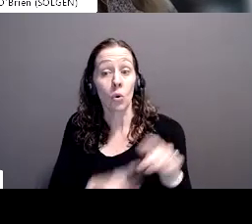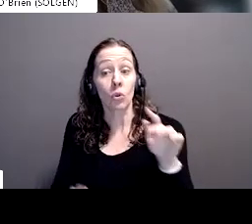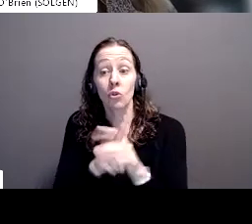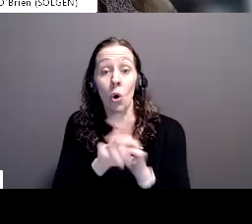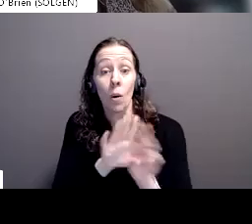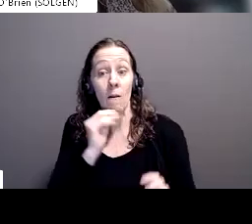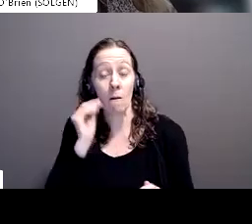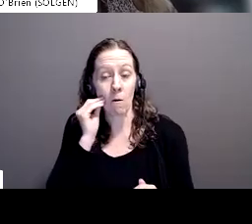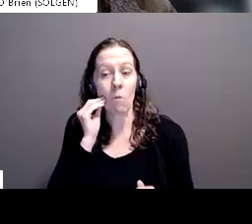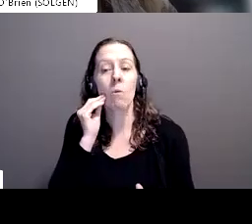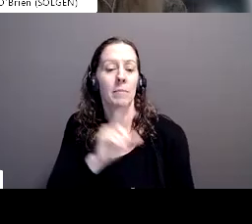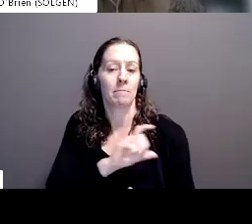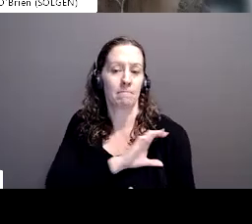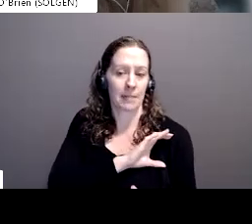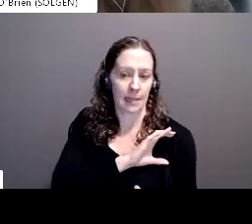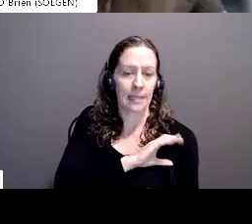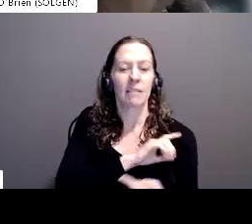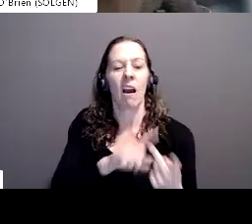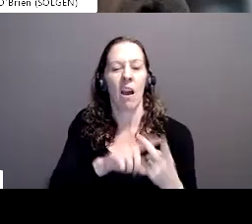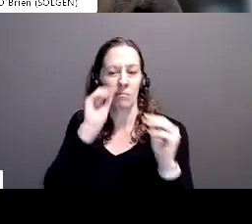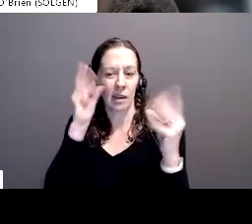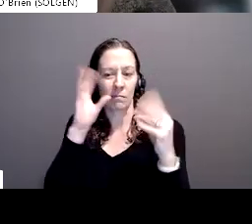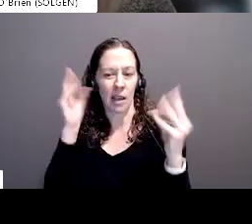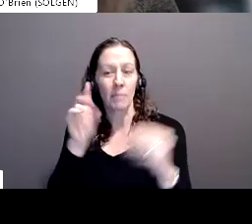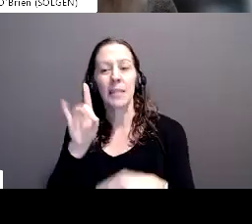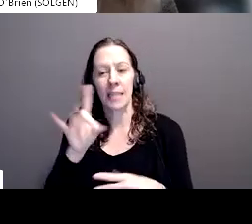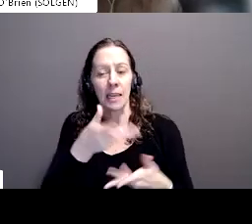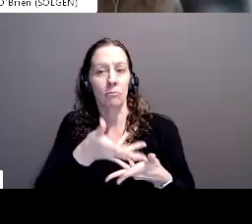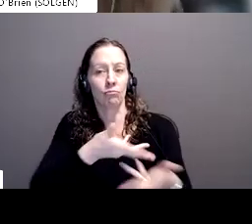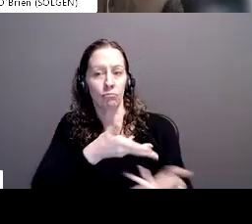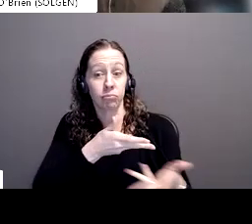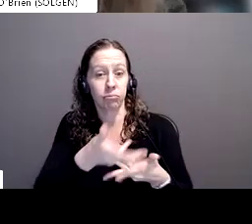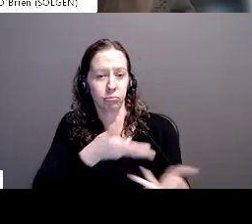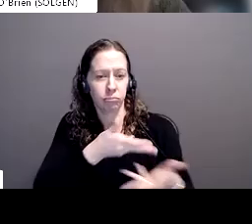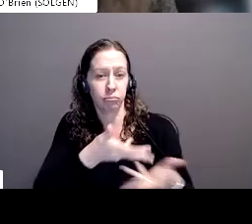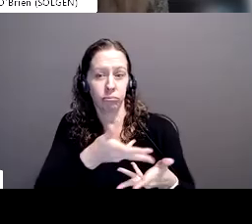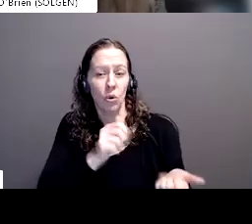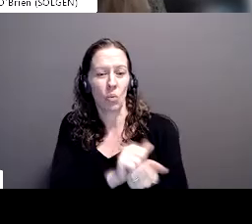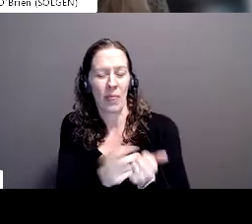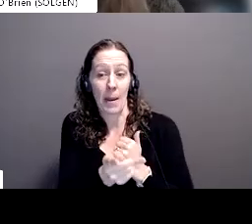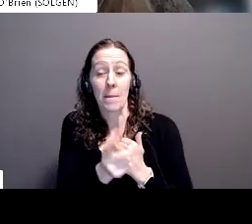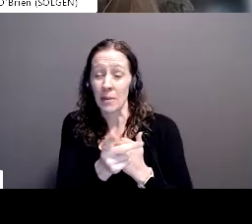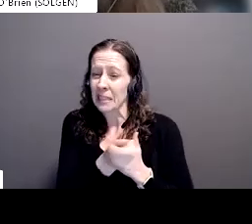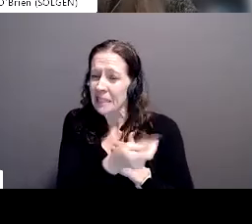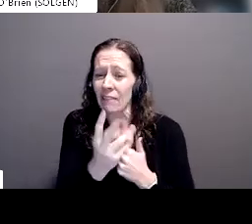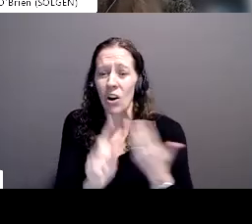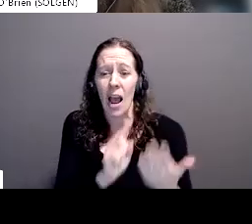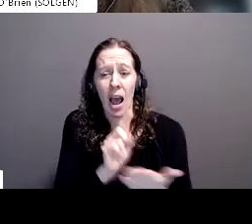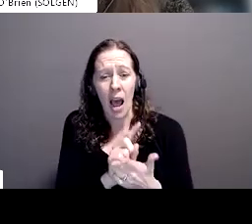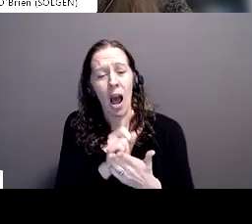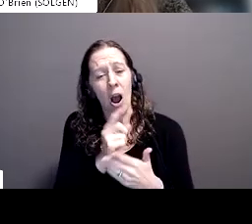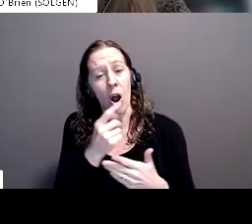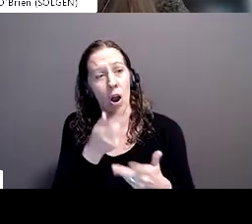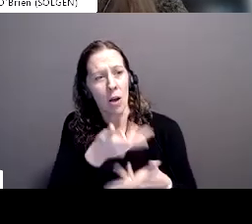attended. And they had various conversations with the Ryans. They were actually at the home for several hours, and they really did take the time and asked a lot